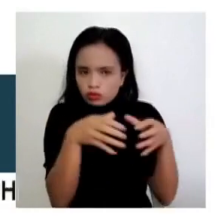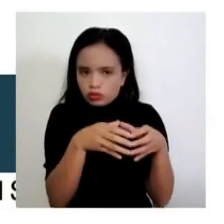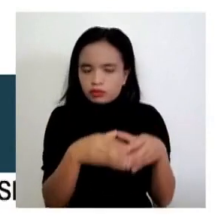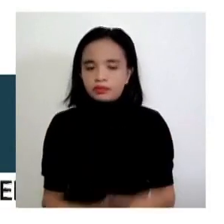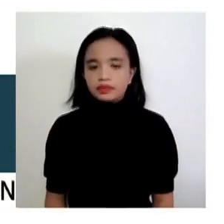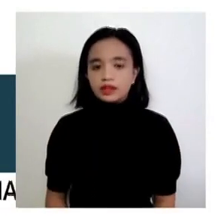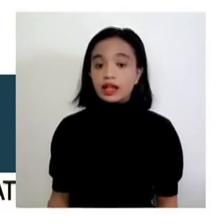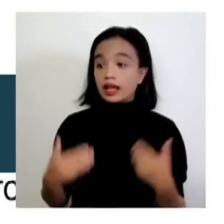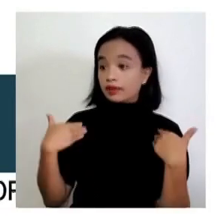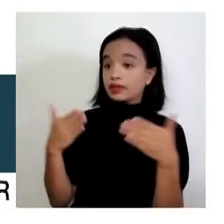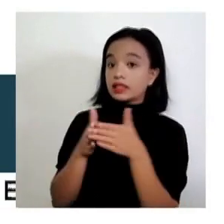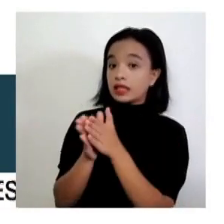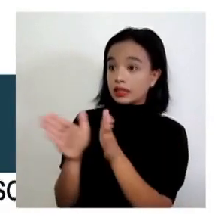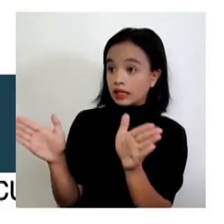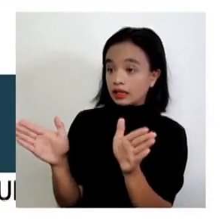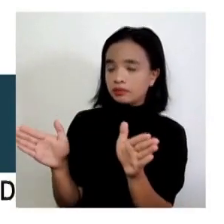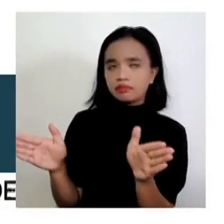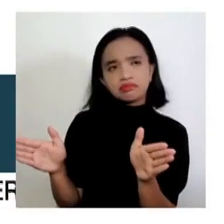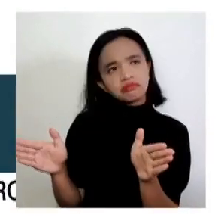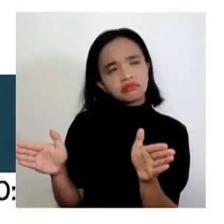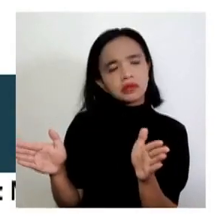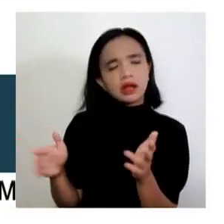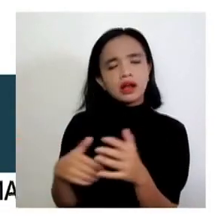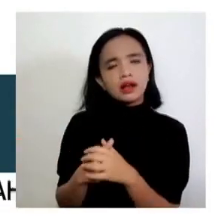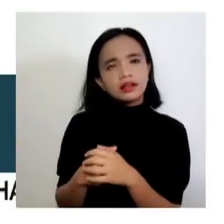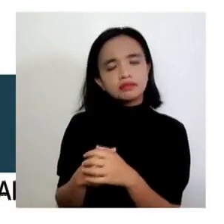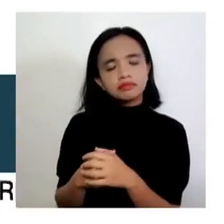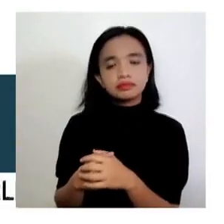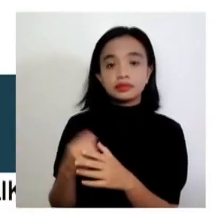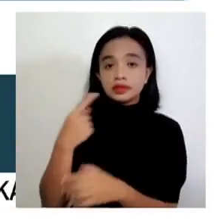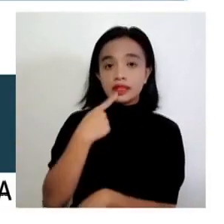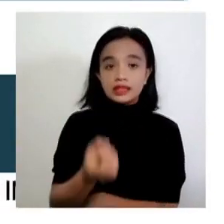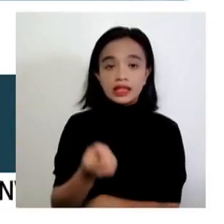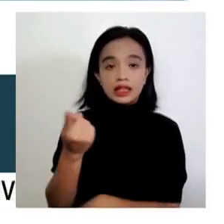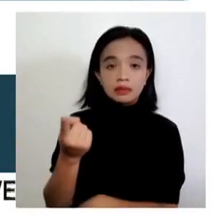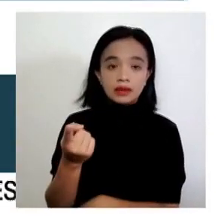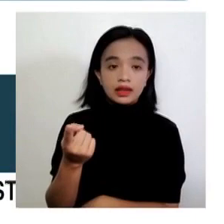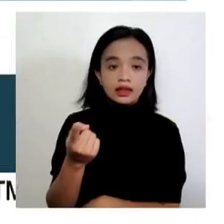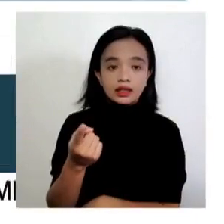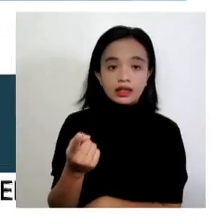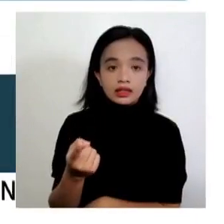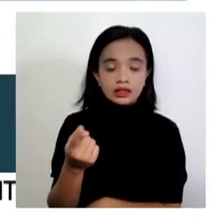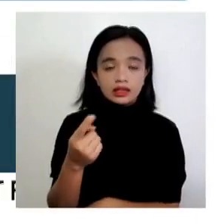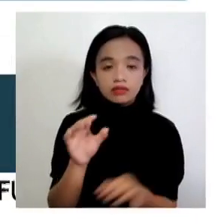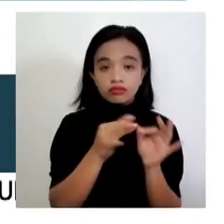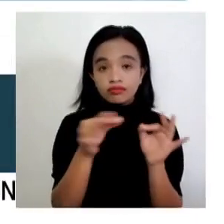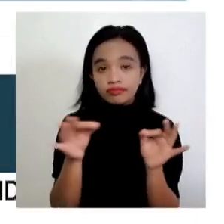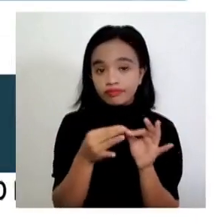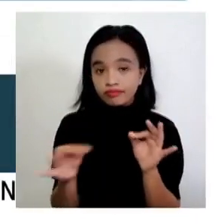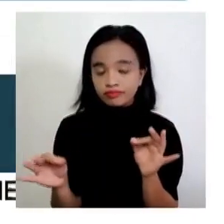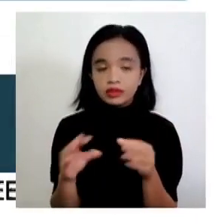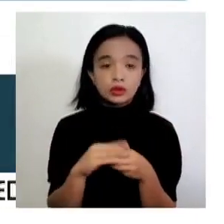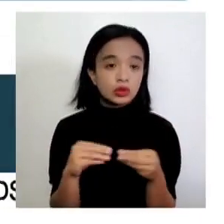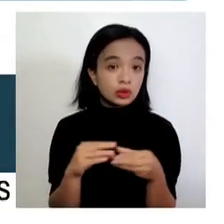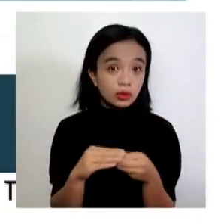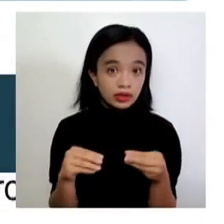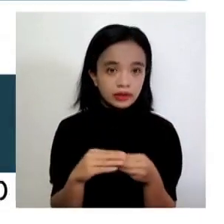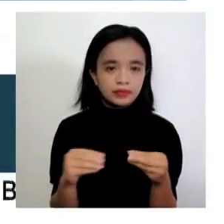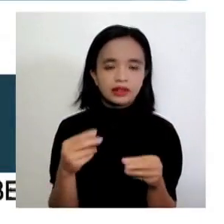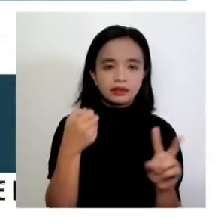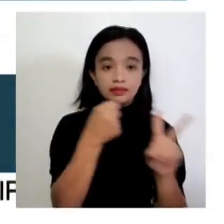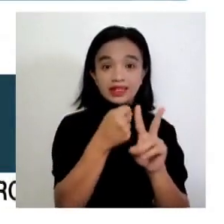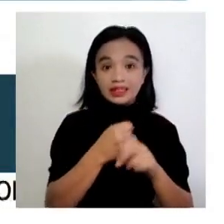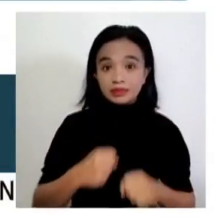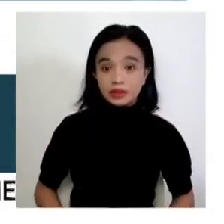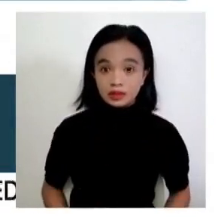have a general sense na batay sa testimonies and affidavits ng mga victim survivors, they